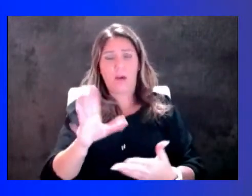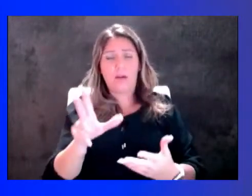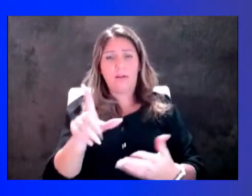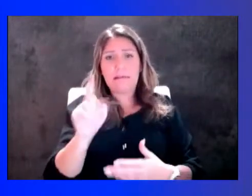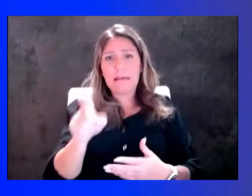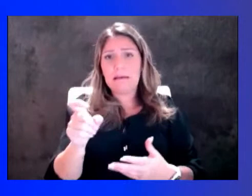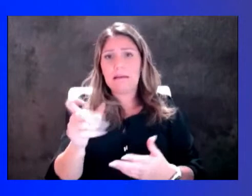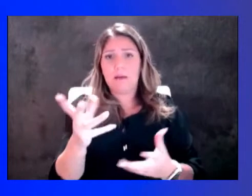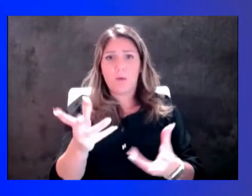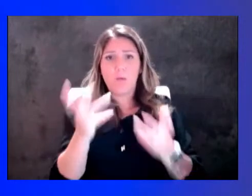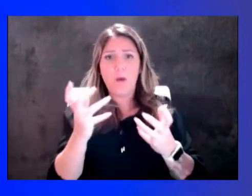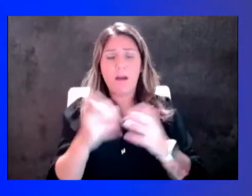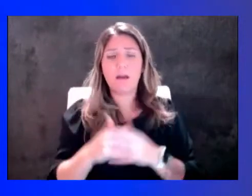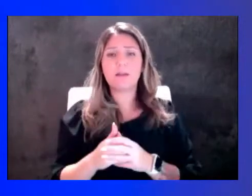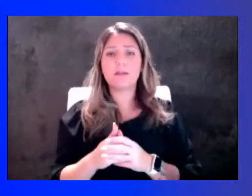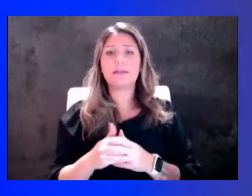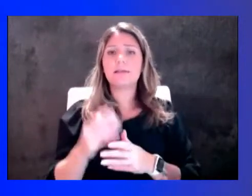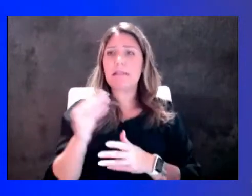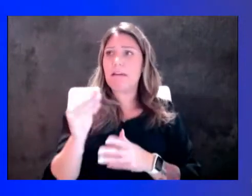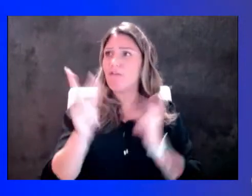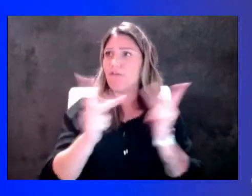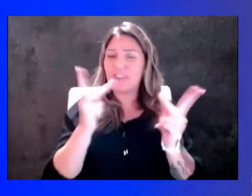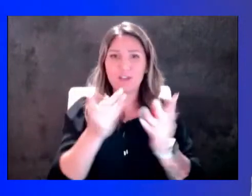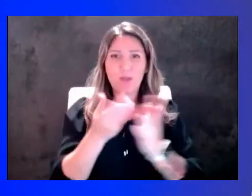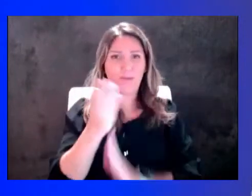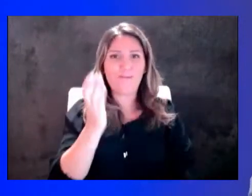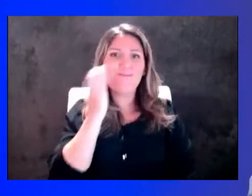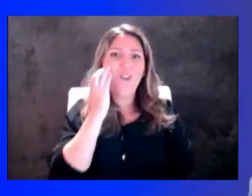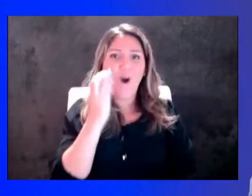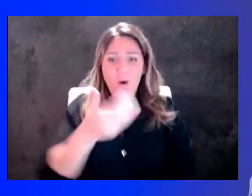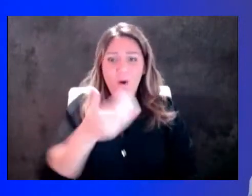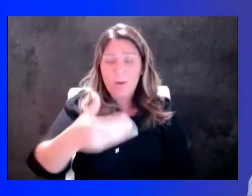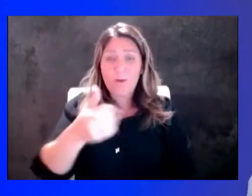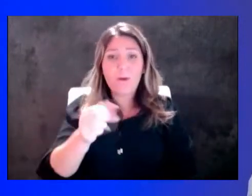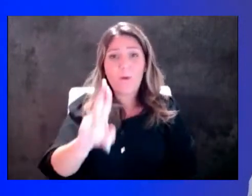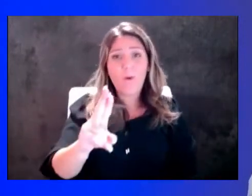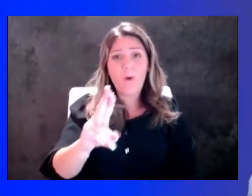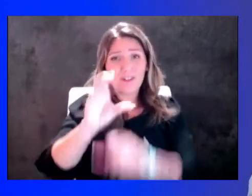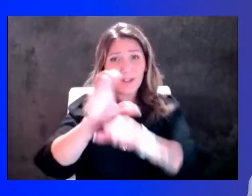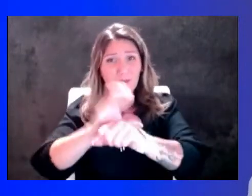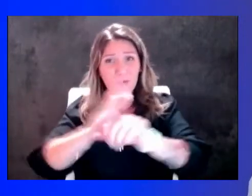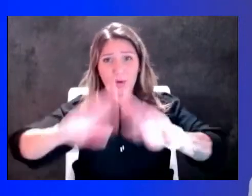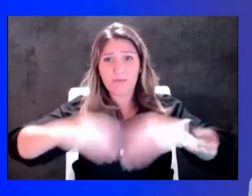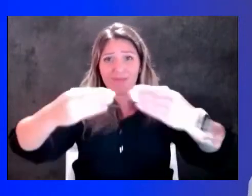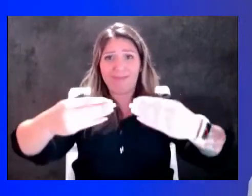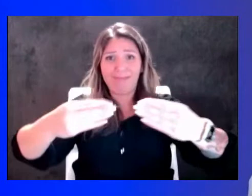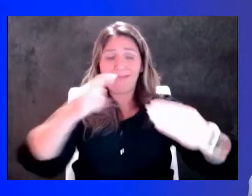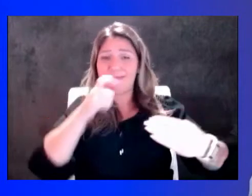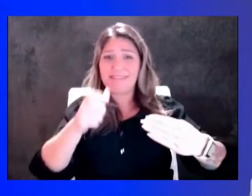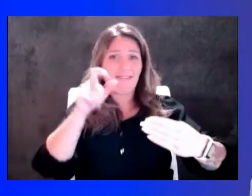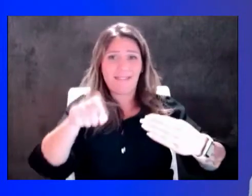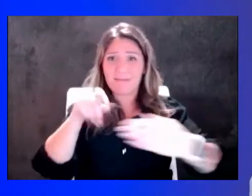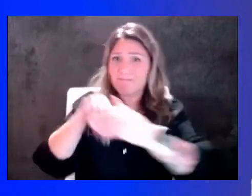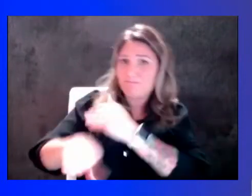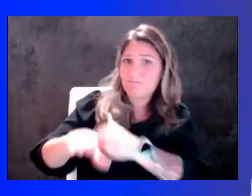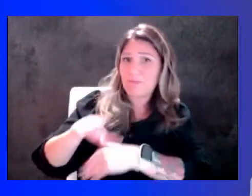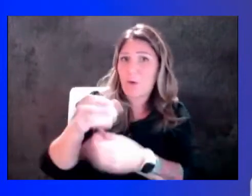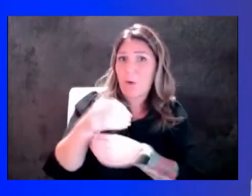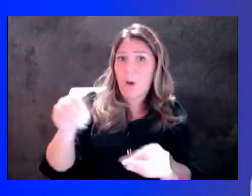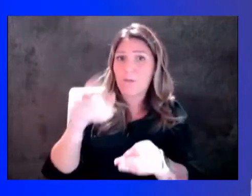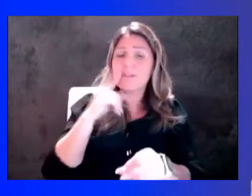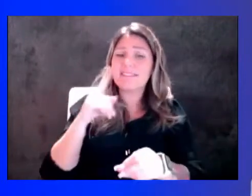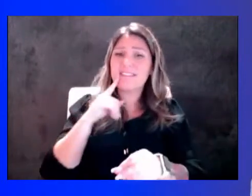over their phone, over their computer, and not have to come into the office, whether it be because they come from a distance or because they have a